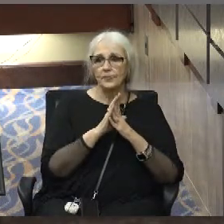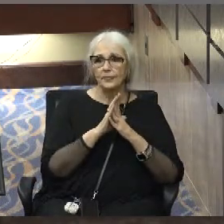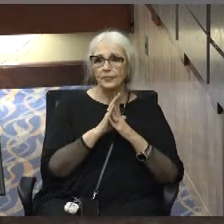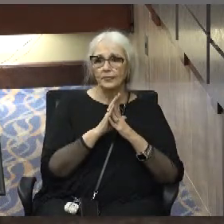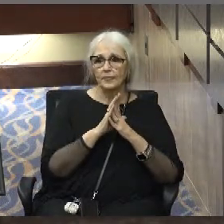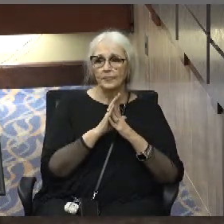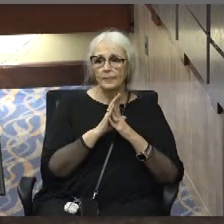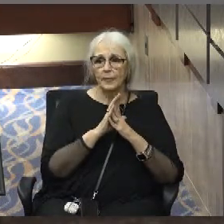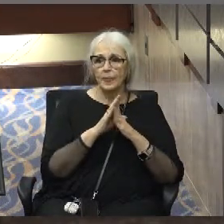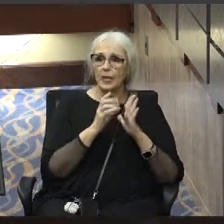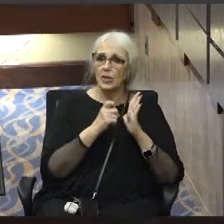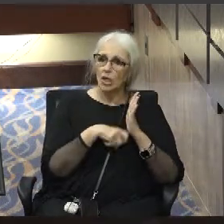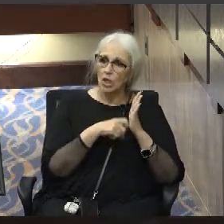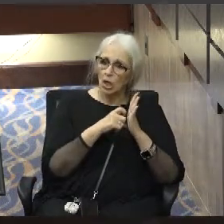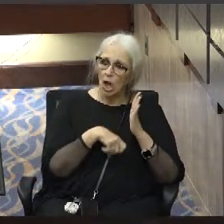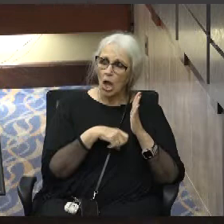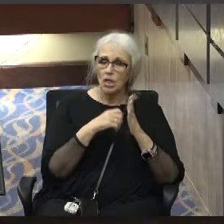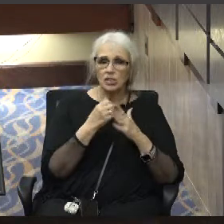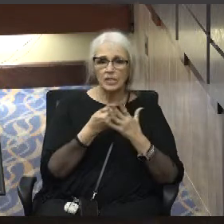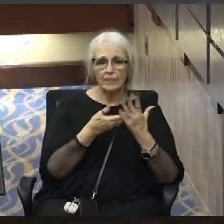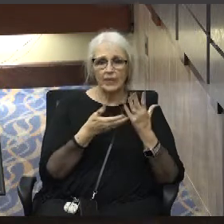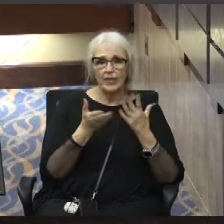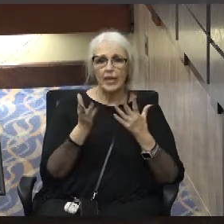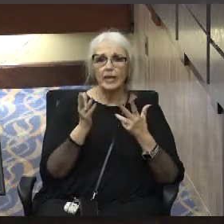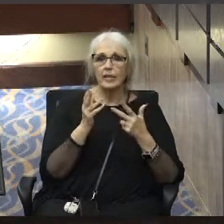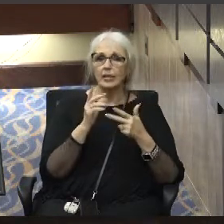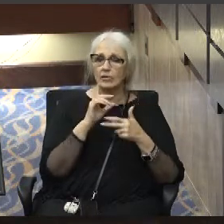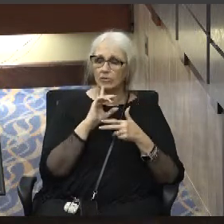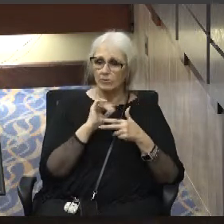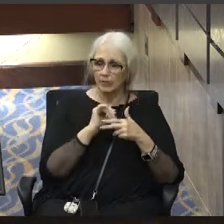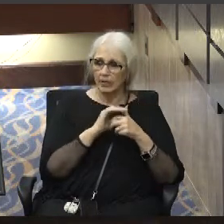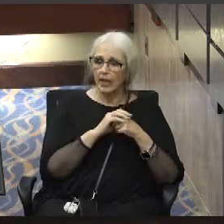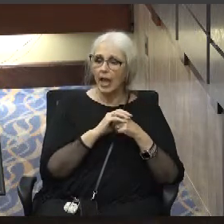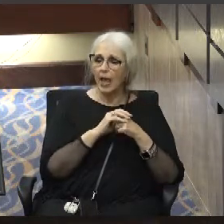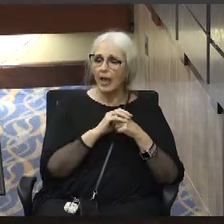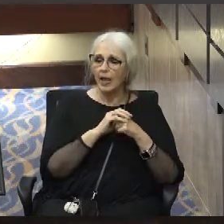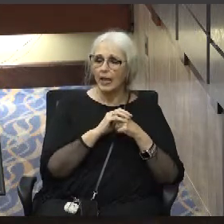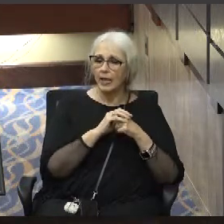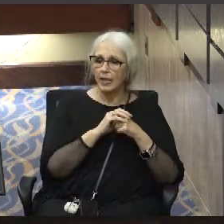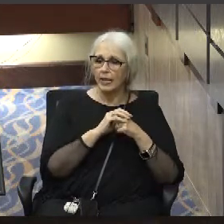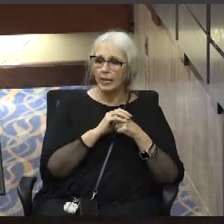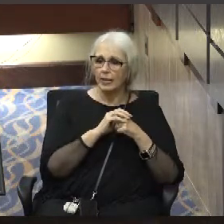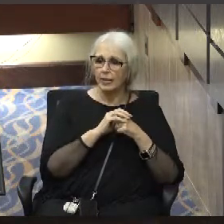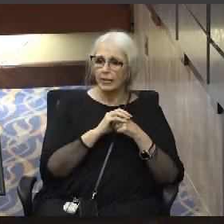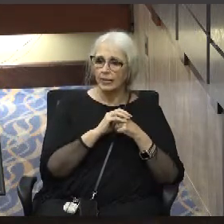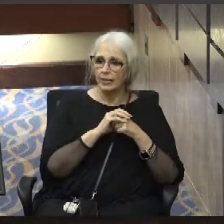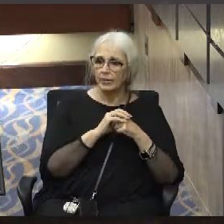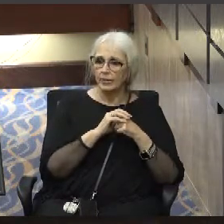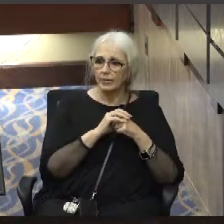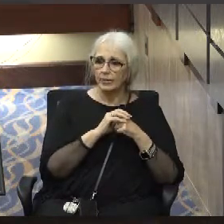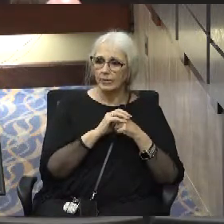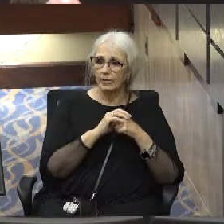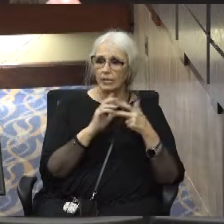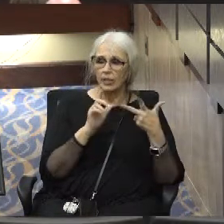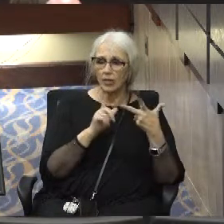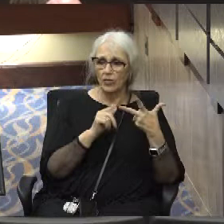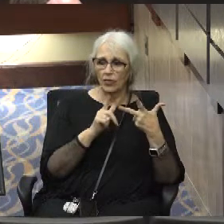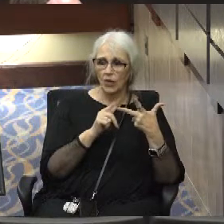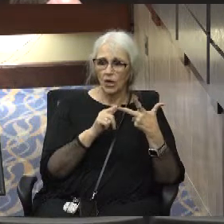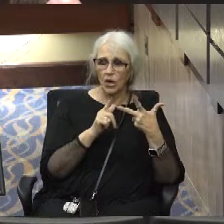that, both from a cost perspective and a green perspective, and how technology has moved pretty quickly. Then